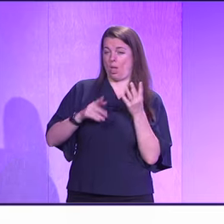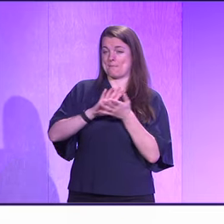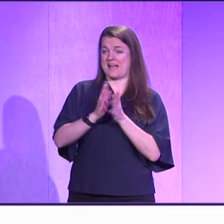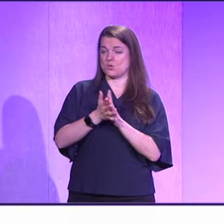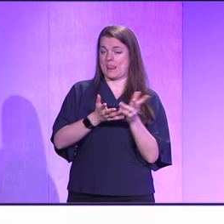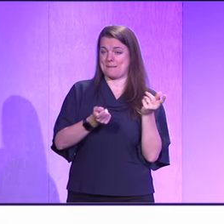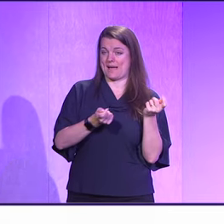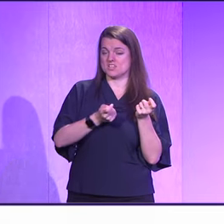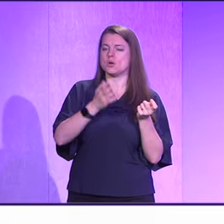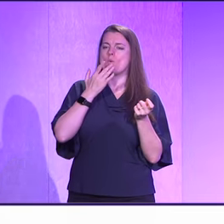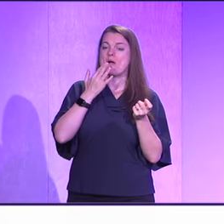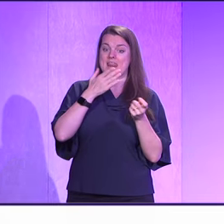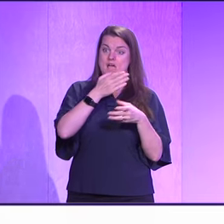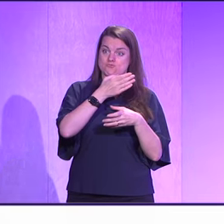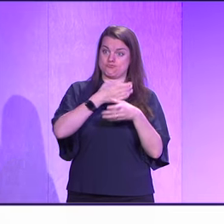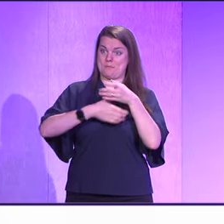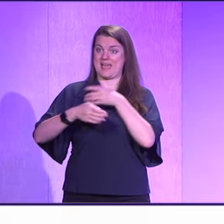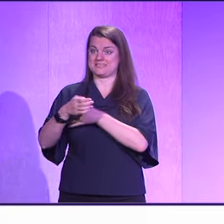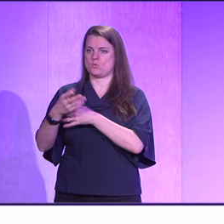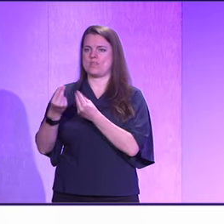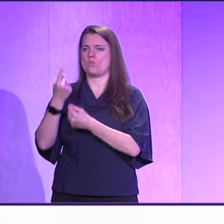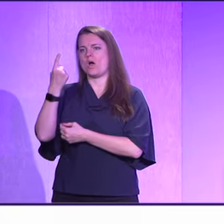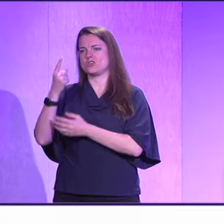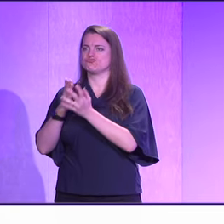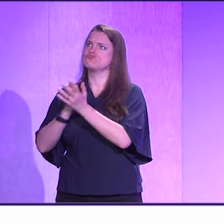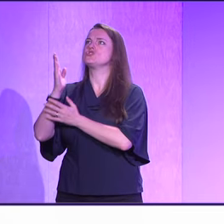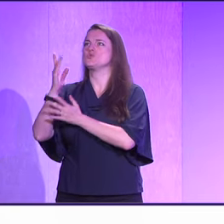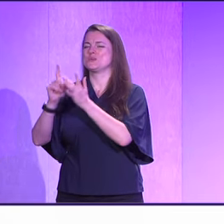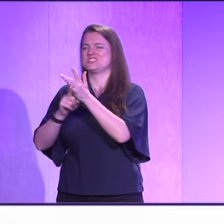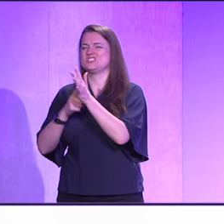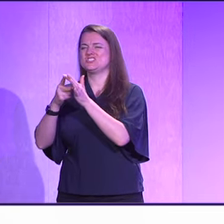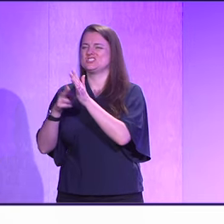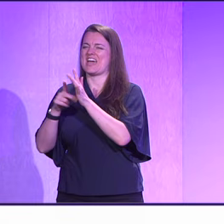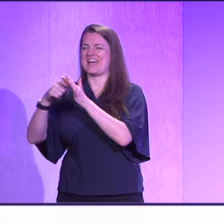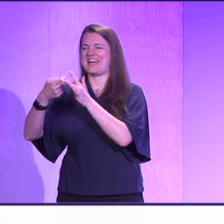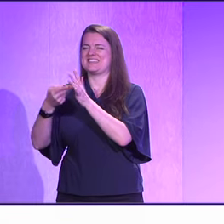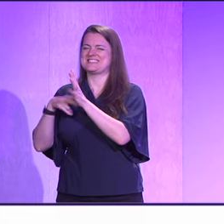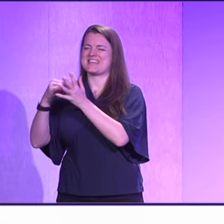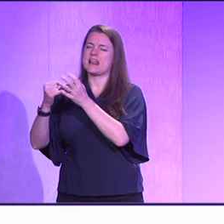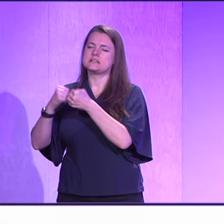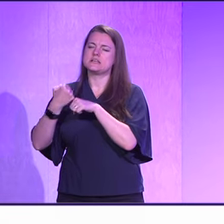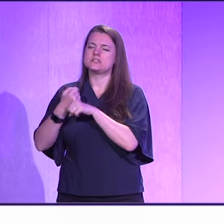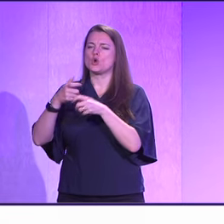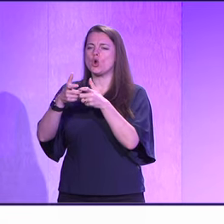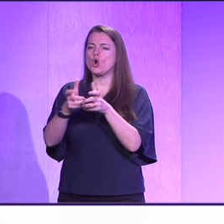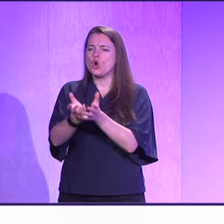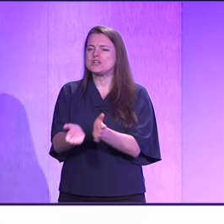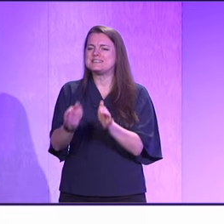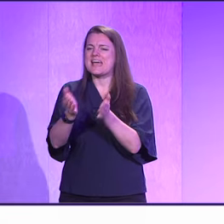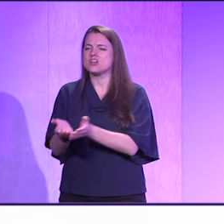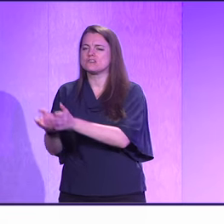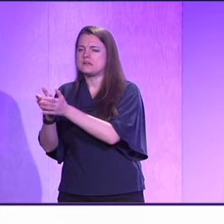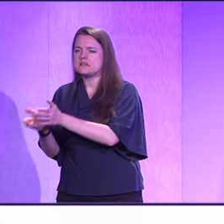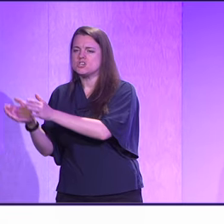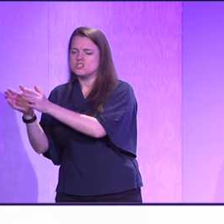When I went in and replaced the Jenkins with the one true Jenkins, so the fourth Jenkins, and did it in containerization and did it all